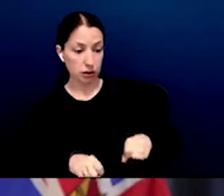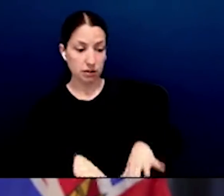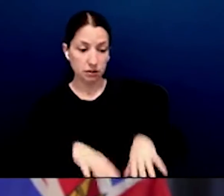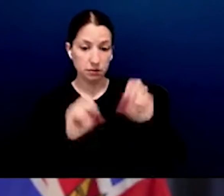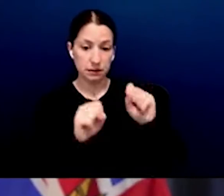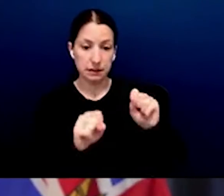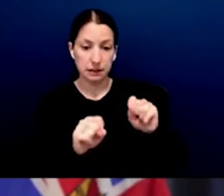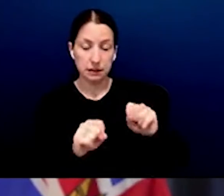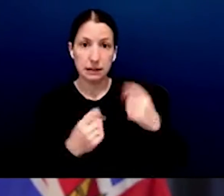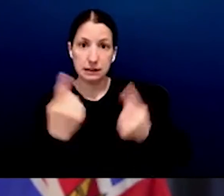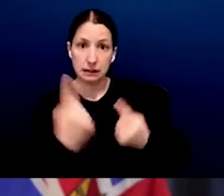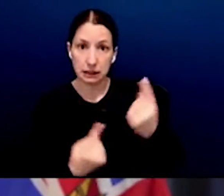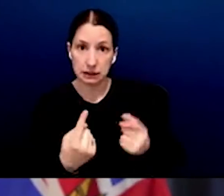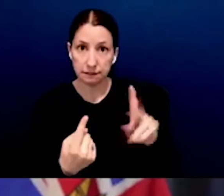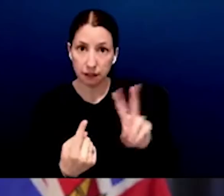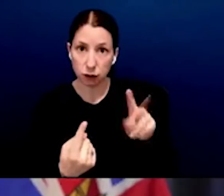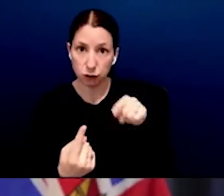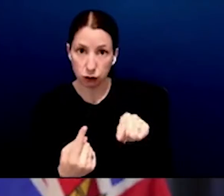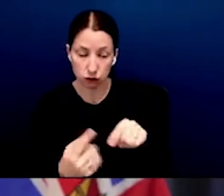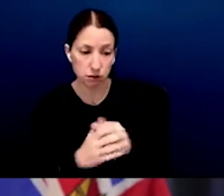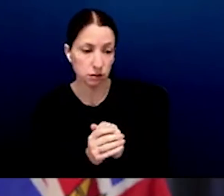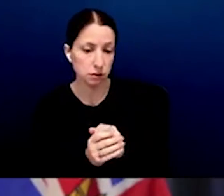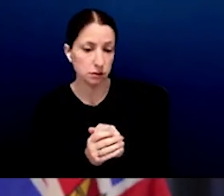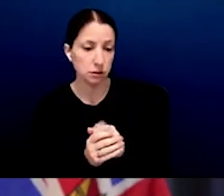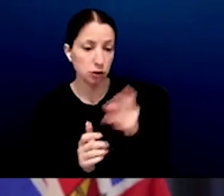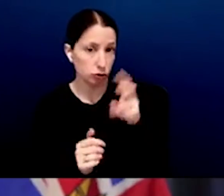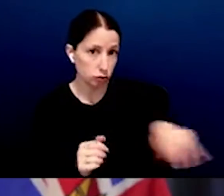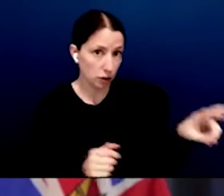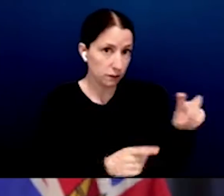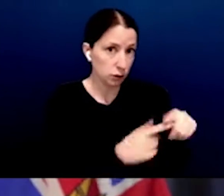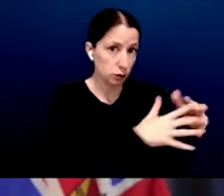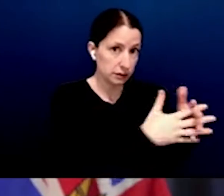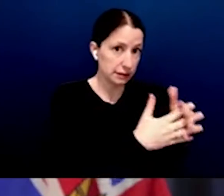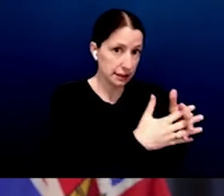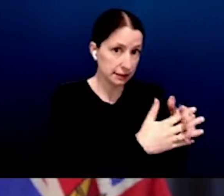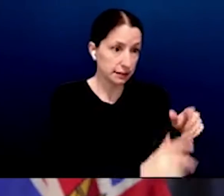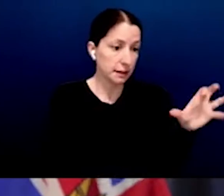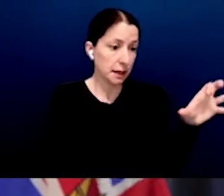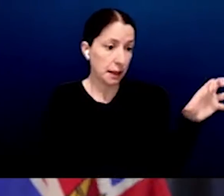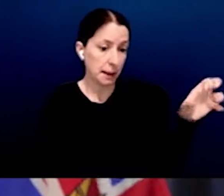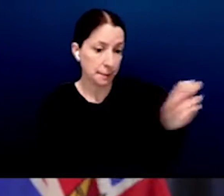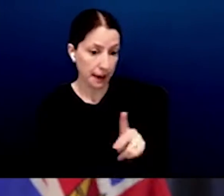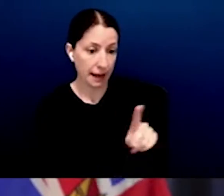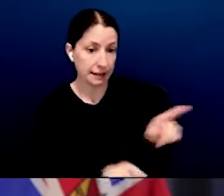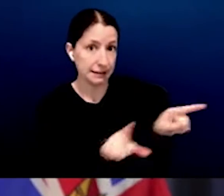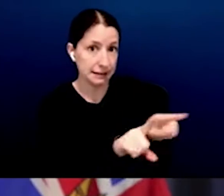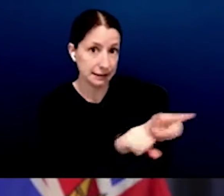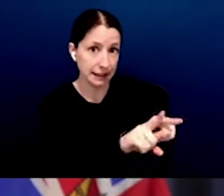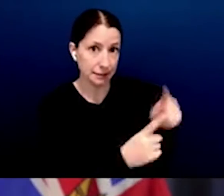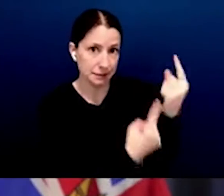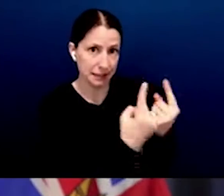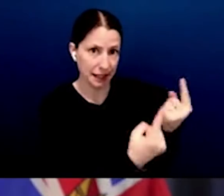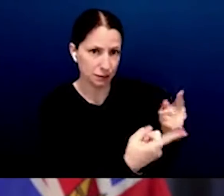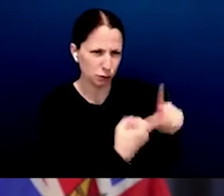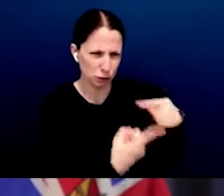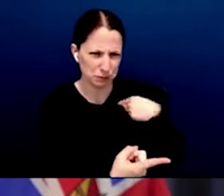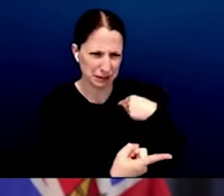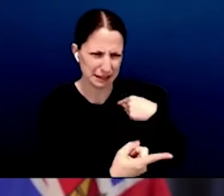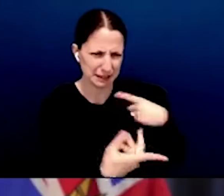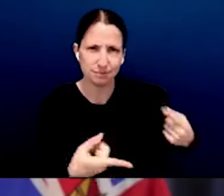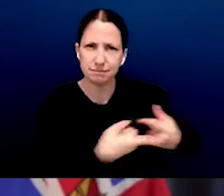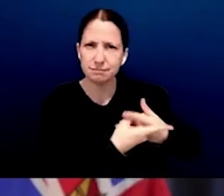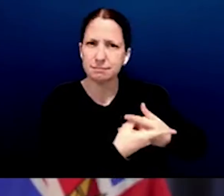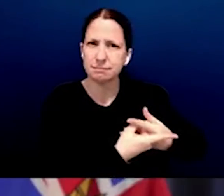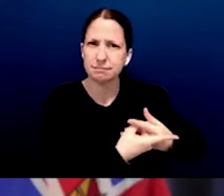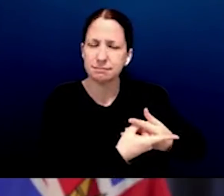Vancouver, travel to the United States, and then come back with that very same test as kind of counter to the whole point.